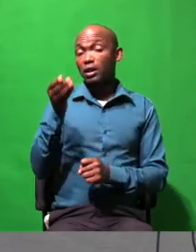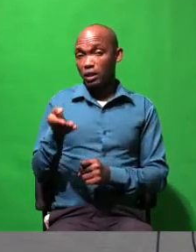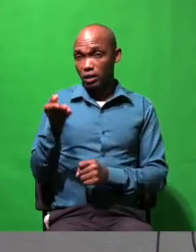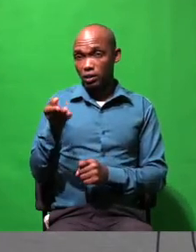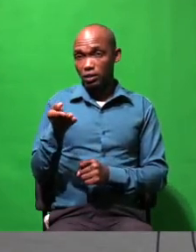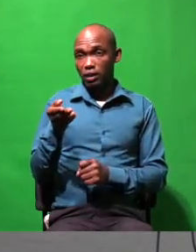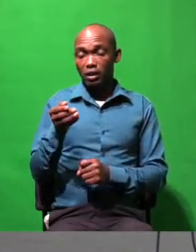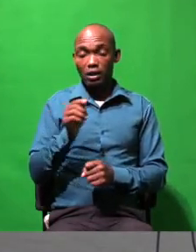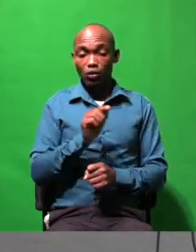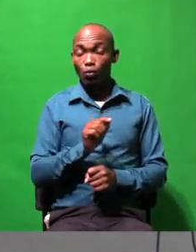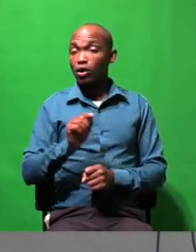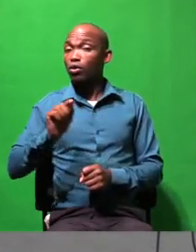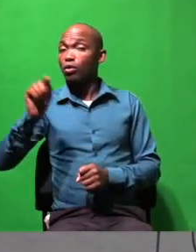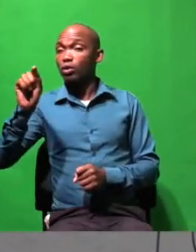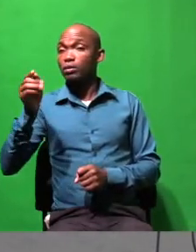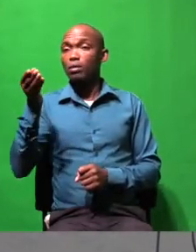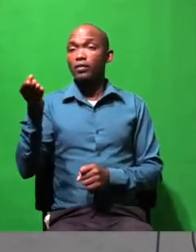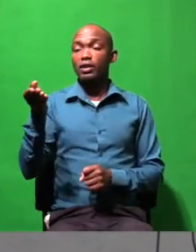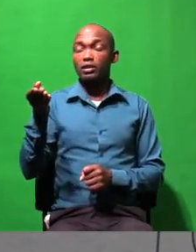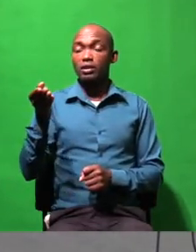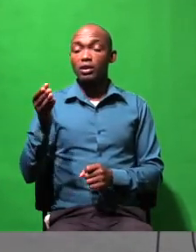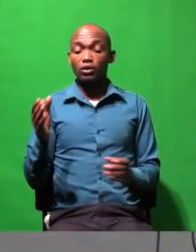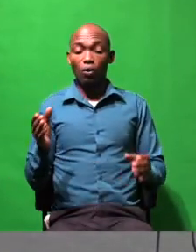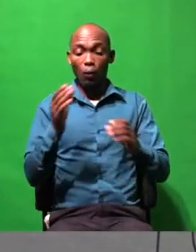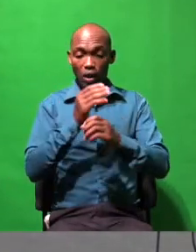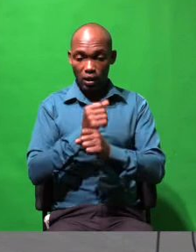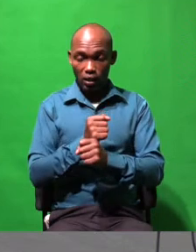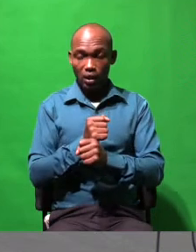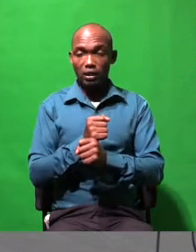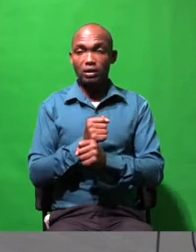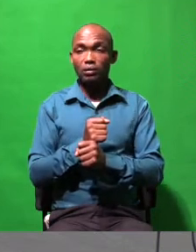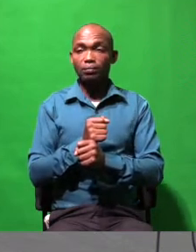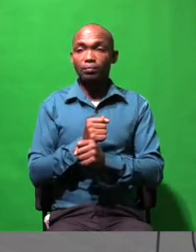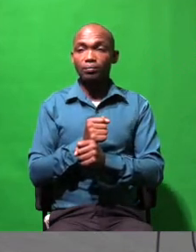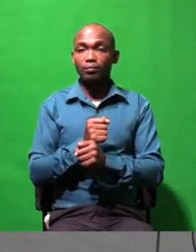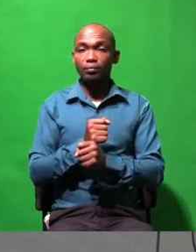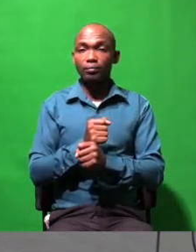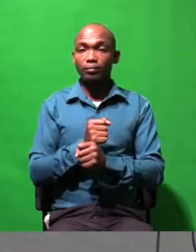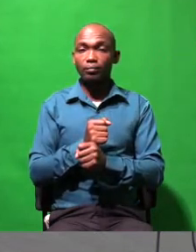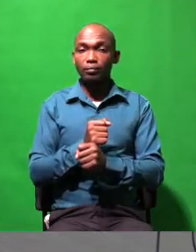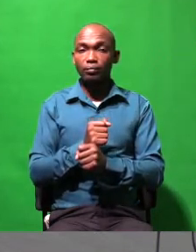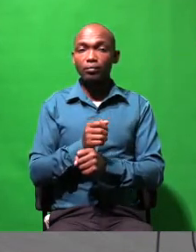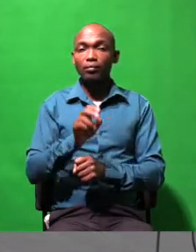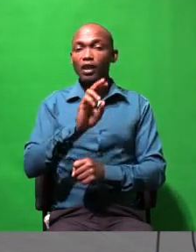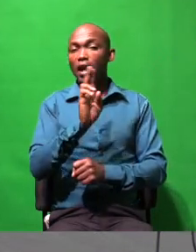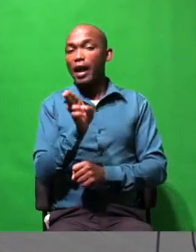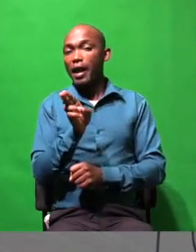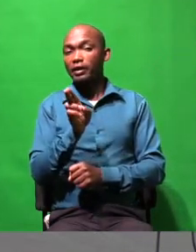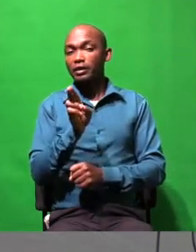we cross by this one. So we will have, or we will get XX,